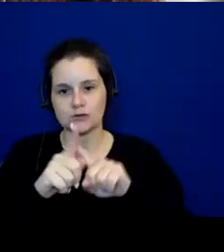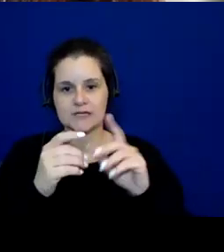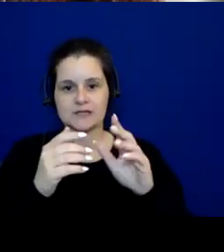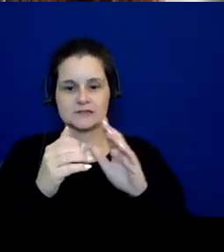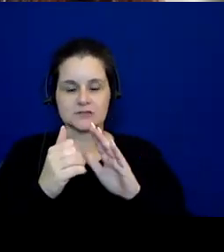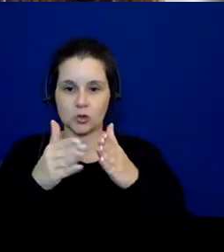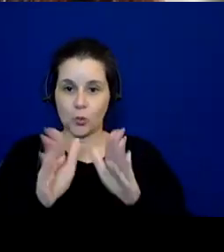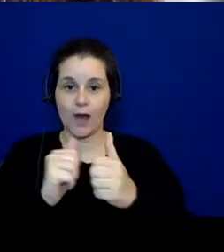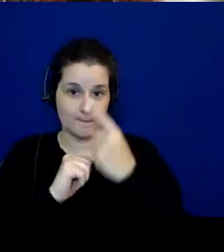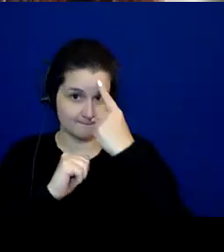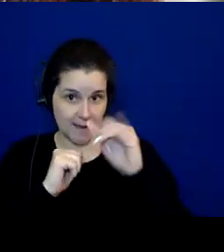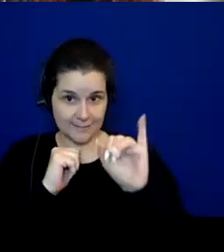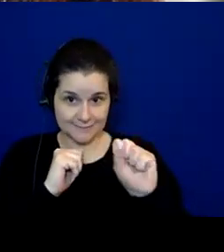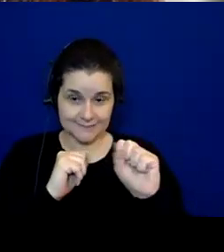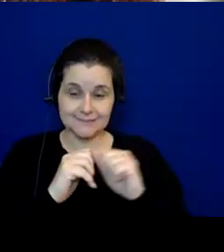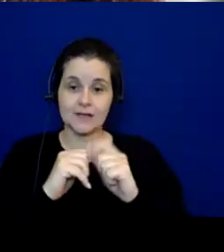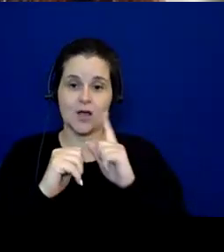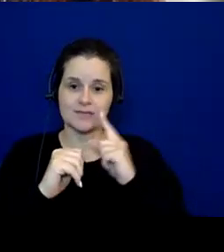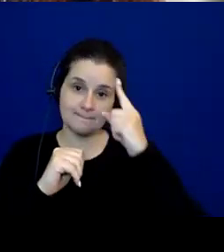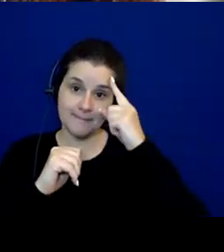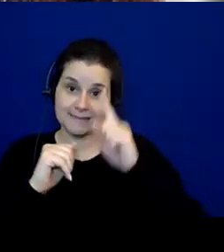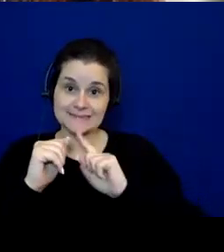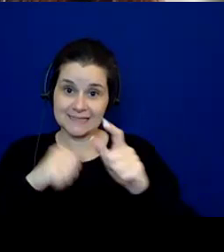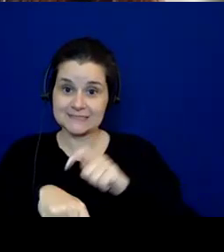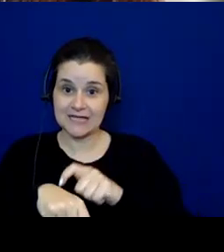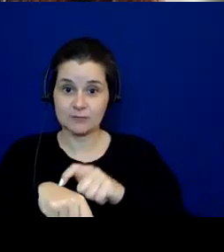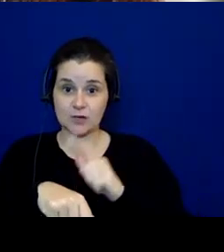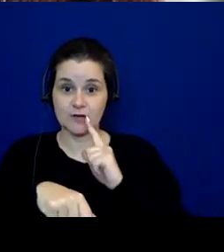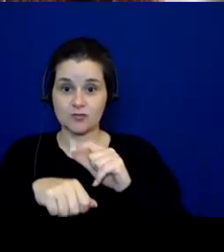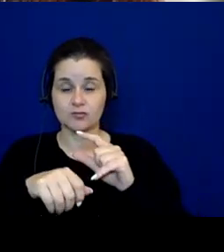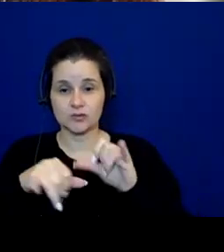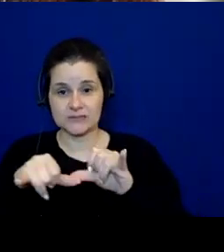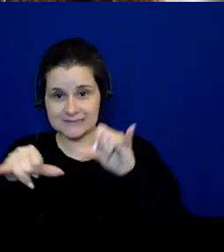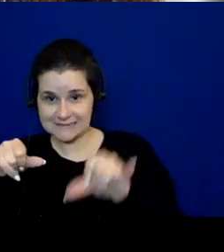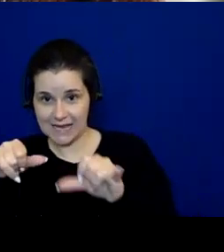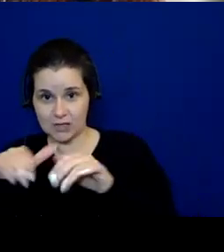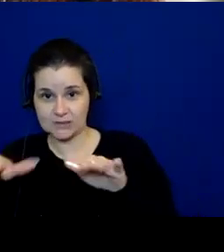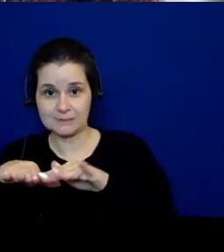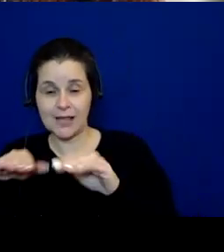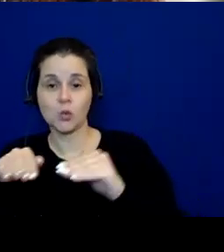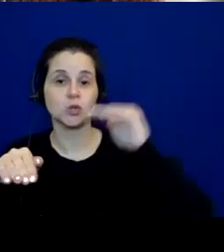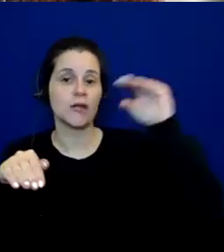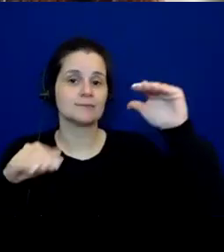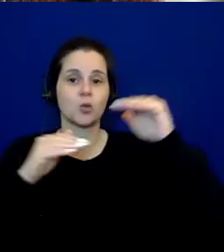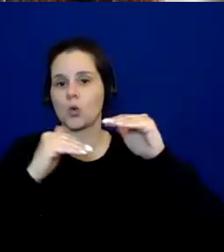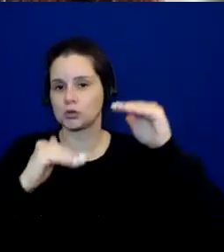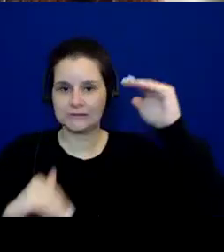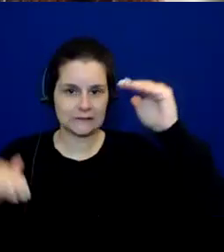mind is. Where our mind is at the time is if we stay on this plane or go to the next plane or go to a different